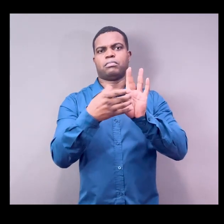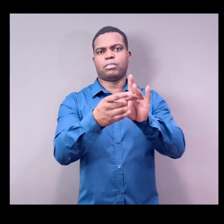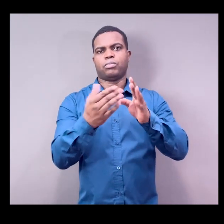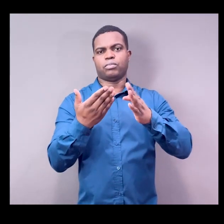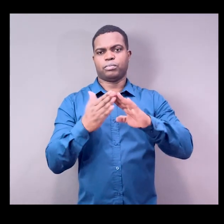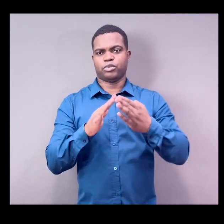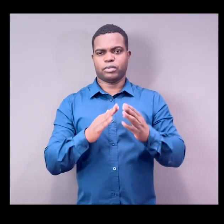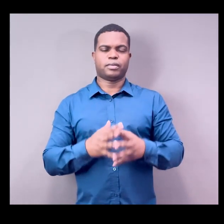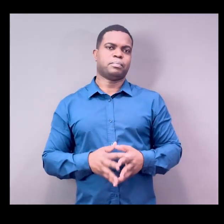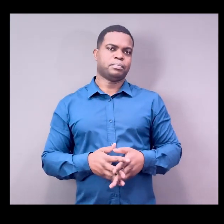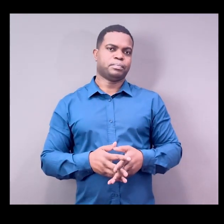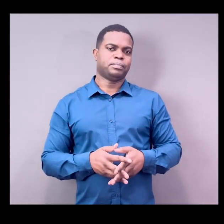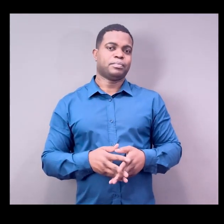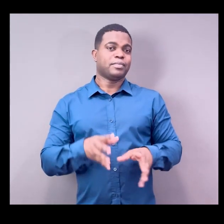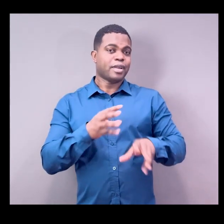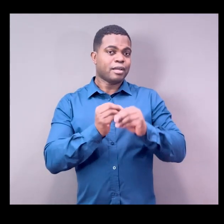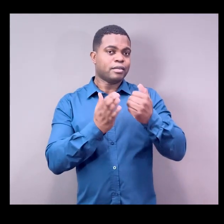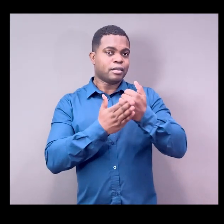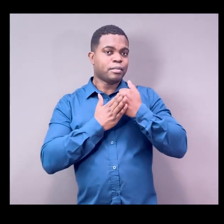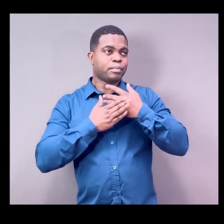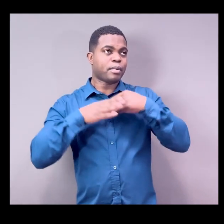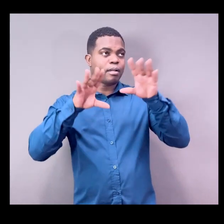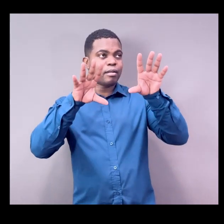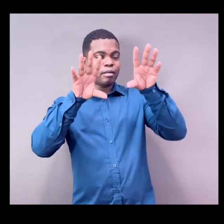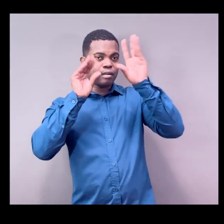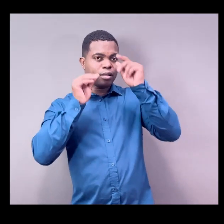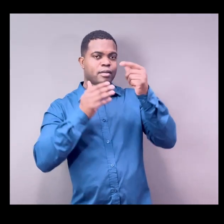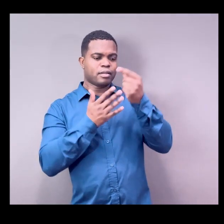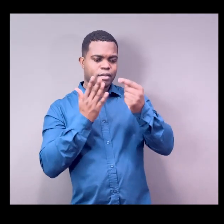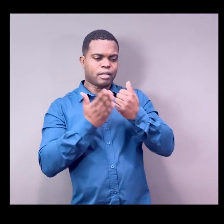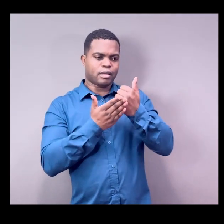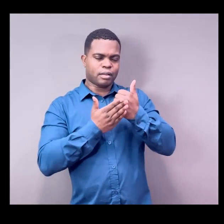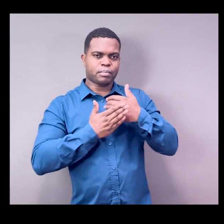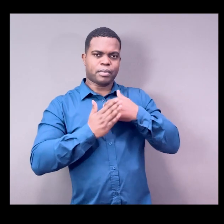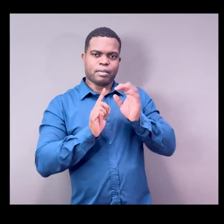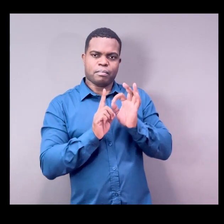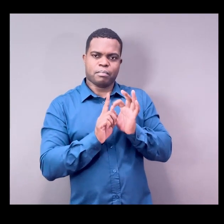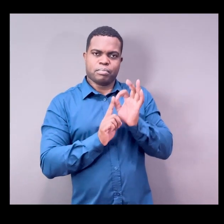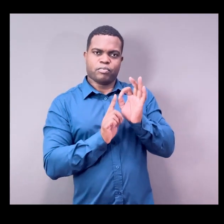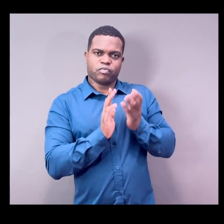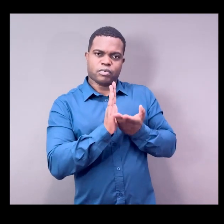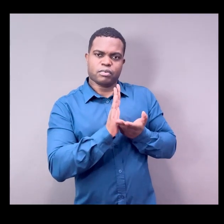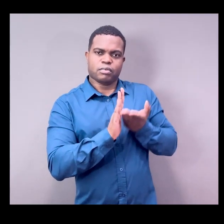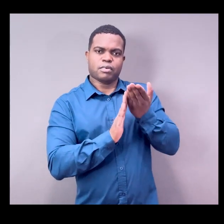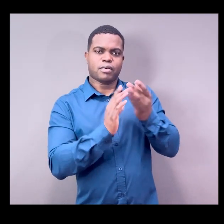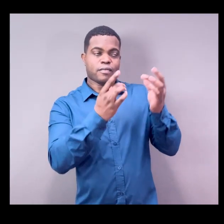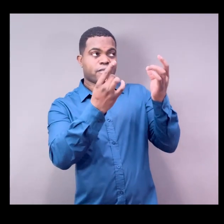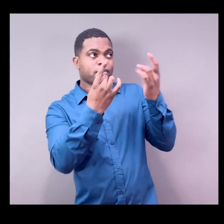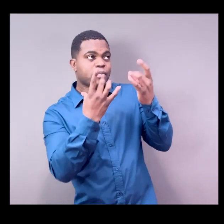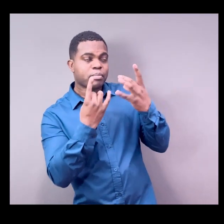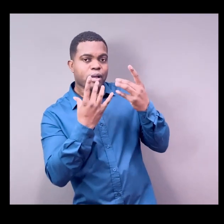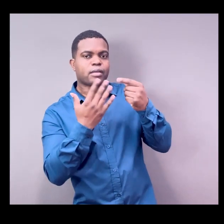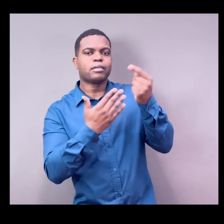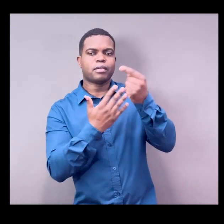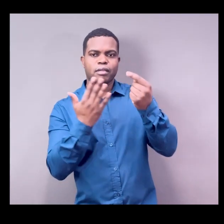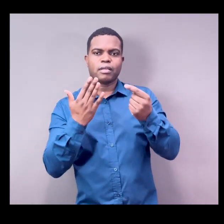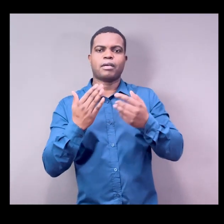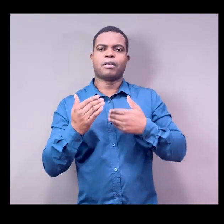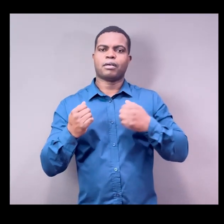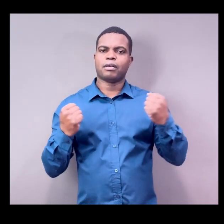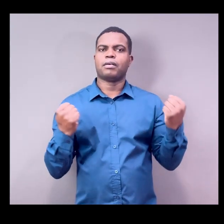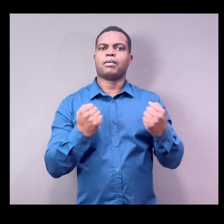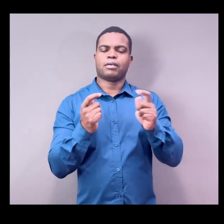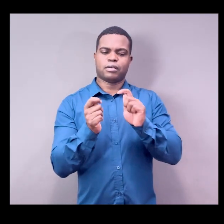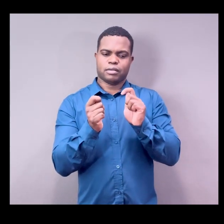activities. Learning and improvement. The feedbacks and others that you get from